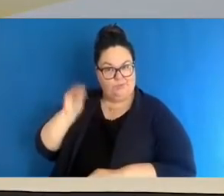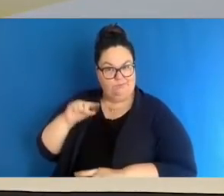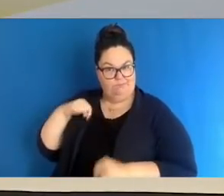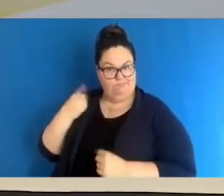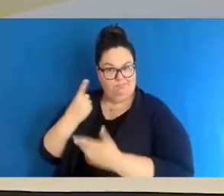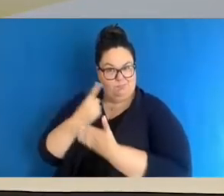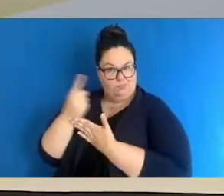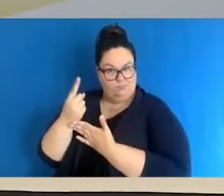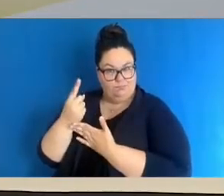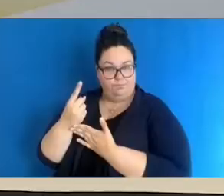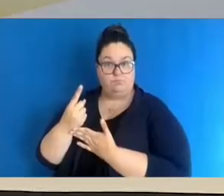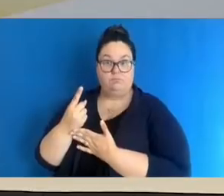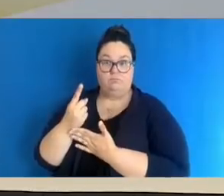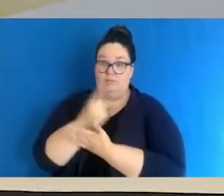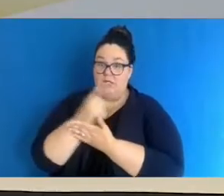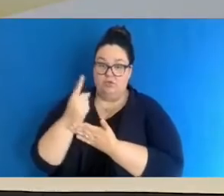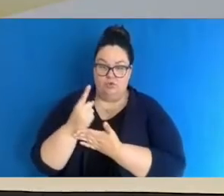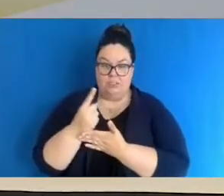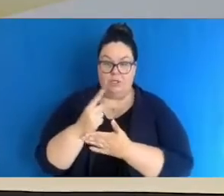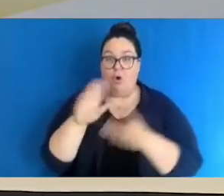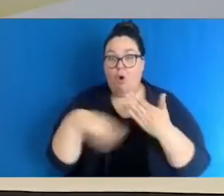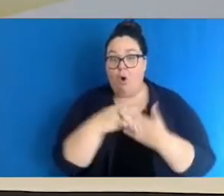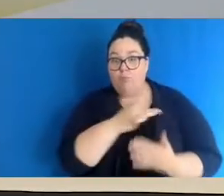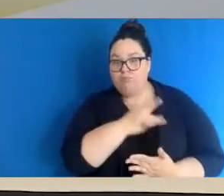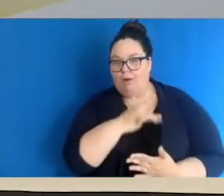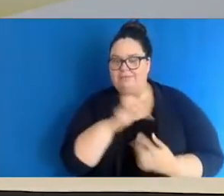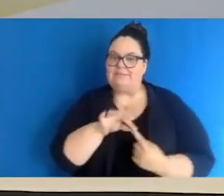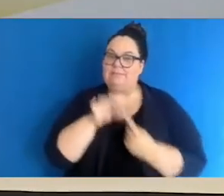week, cases were up in all but 2 provinces.